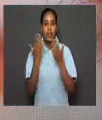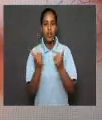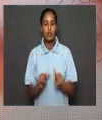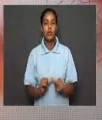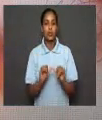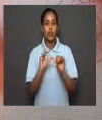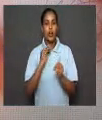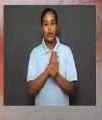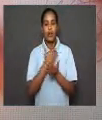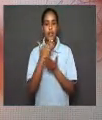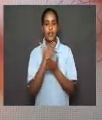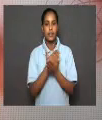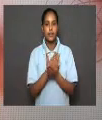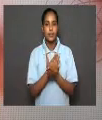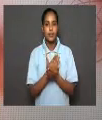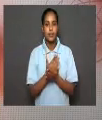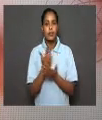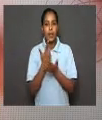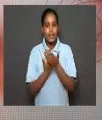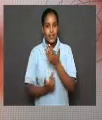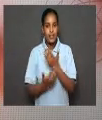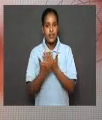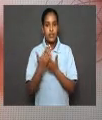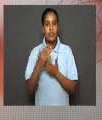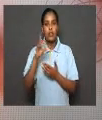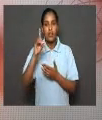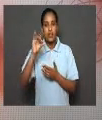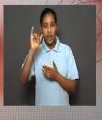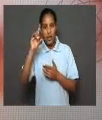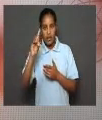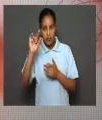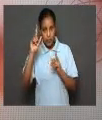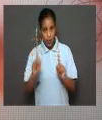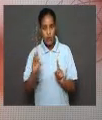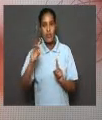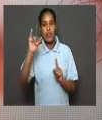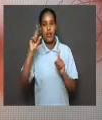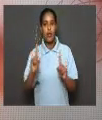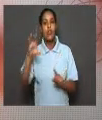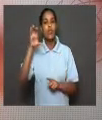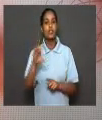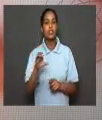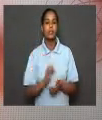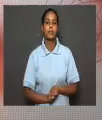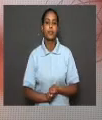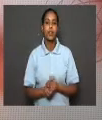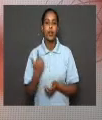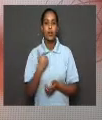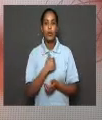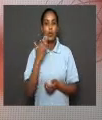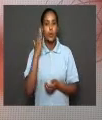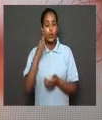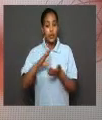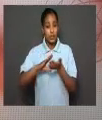Let us continue our lesson by discussing dipole-dipole forces. We